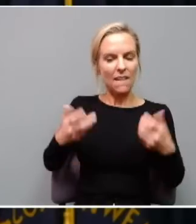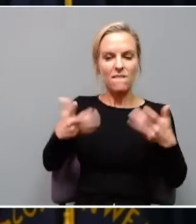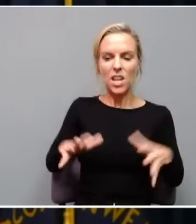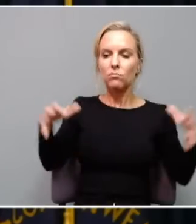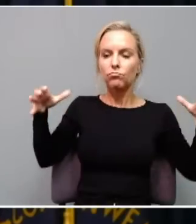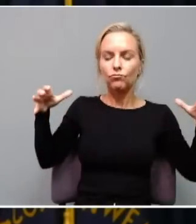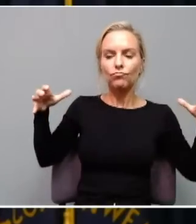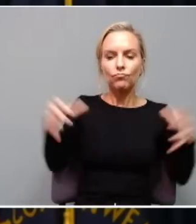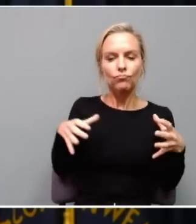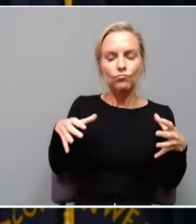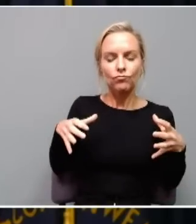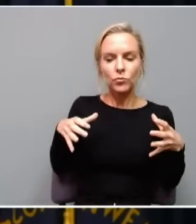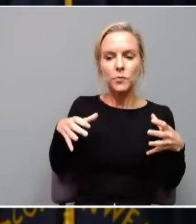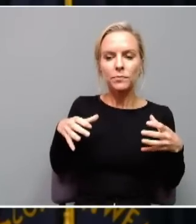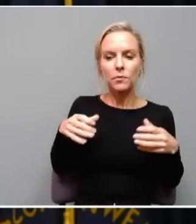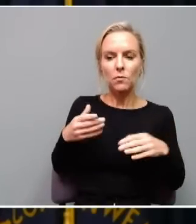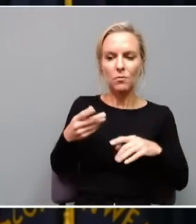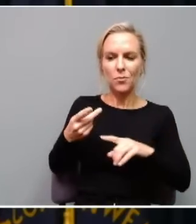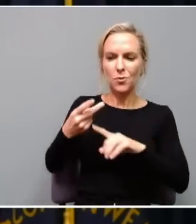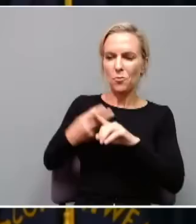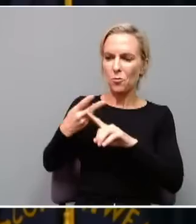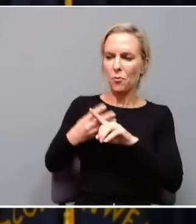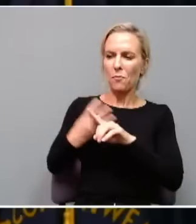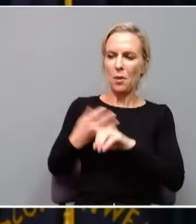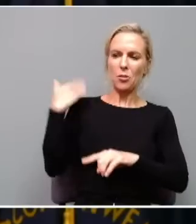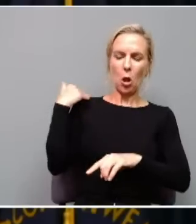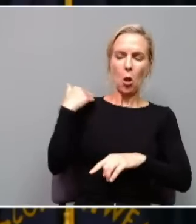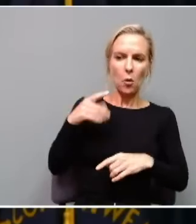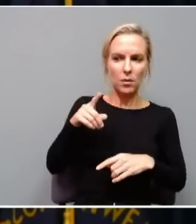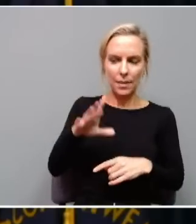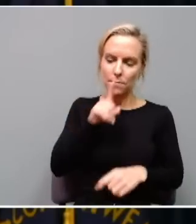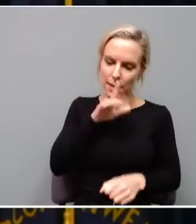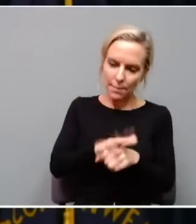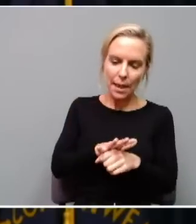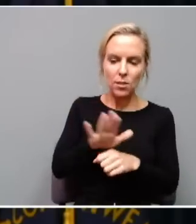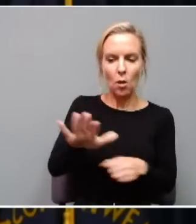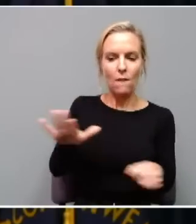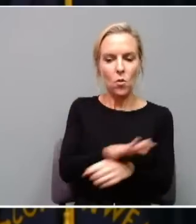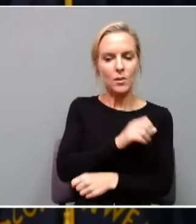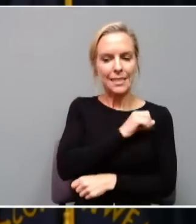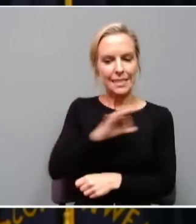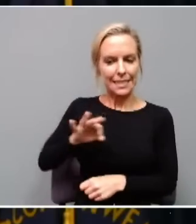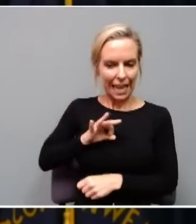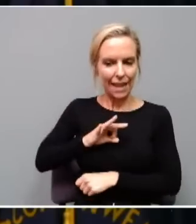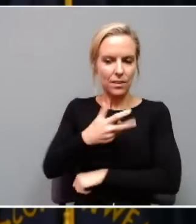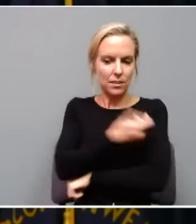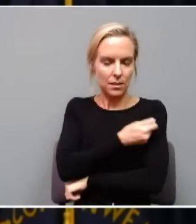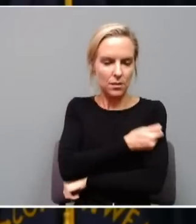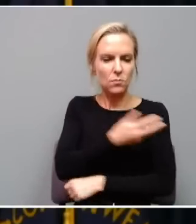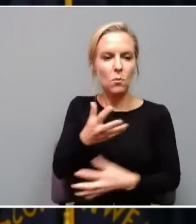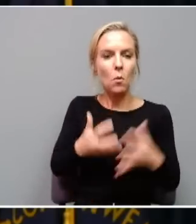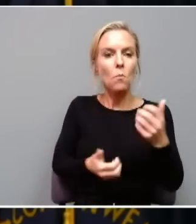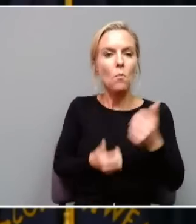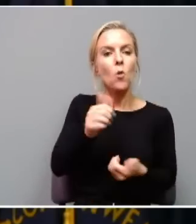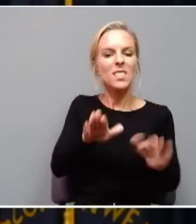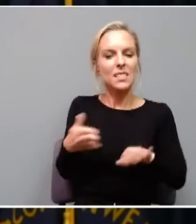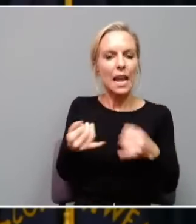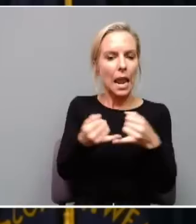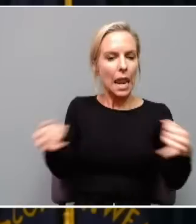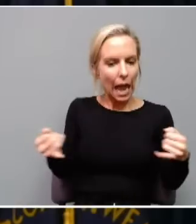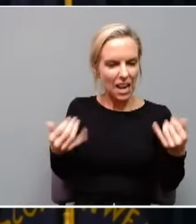and made the commitment to ensure that their entire staff was vaccinated. Most of those deadlines have come up. We